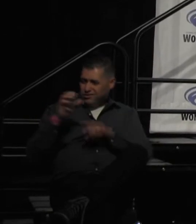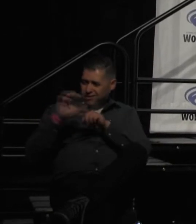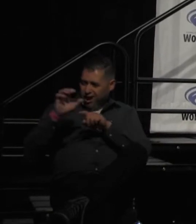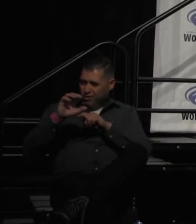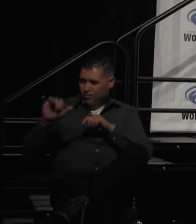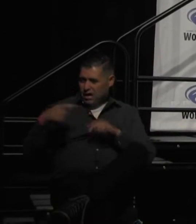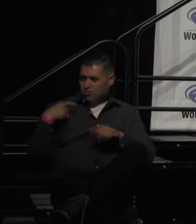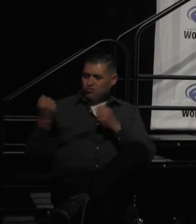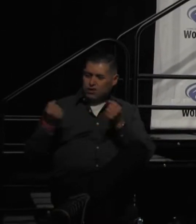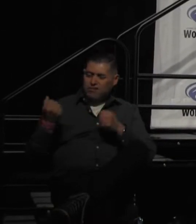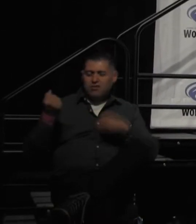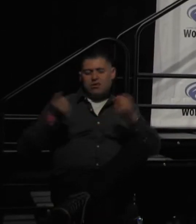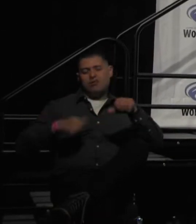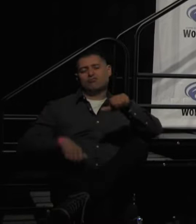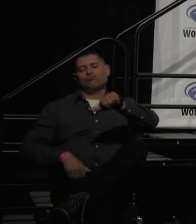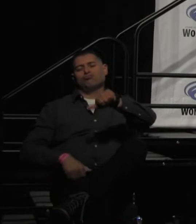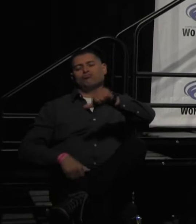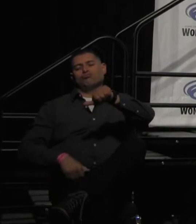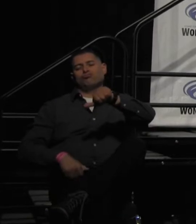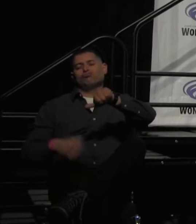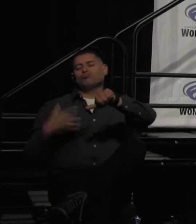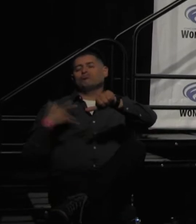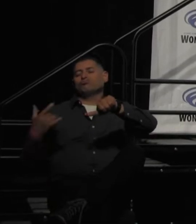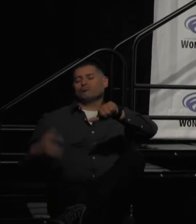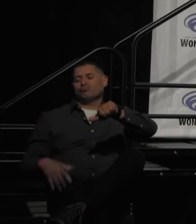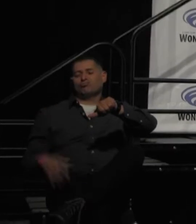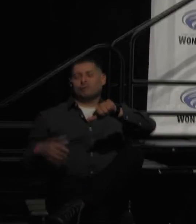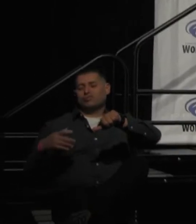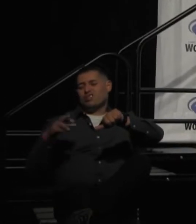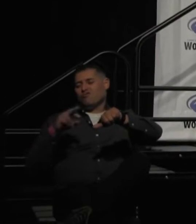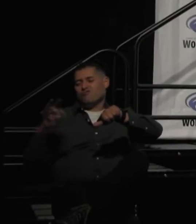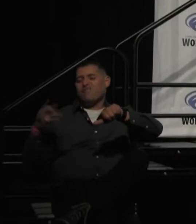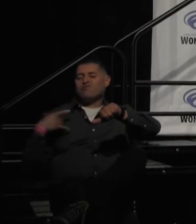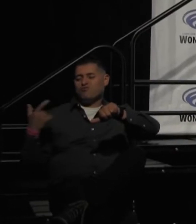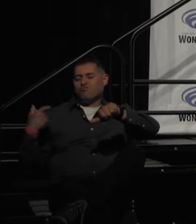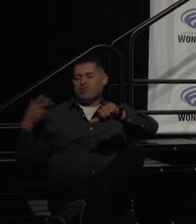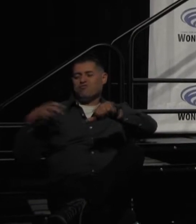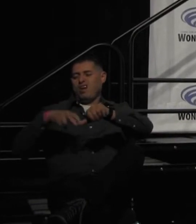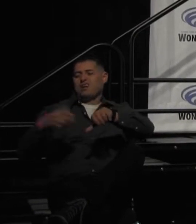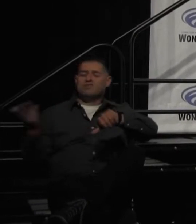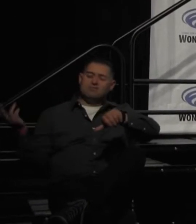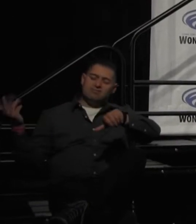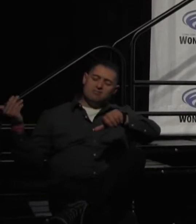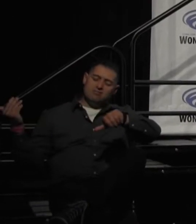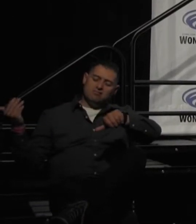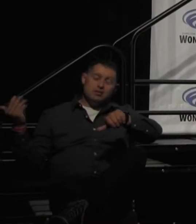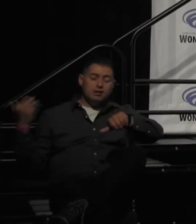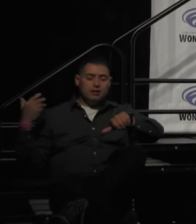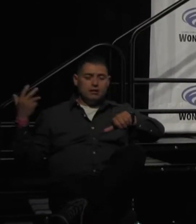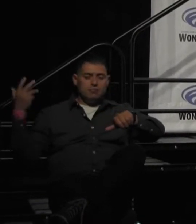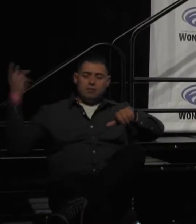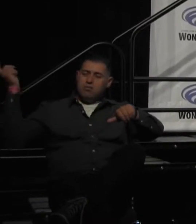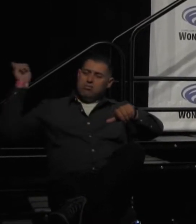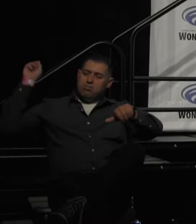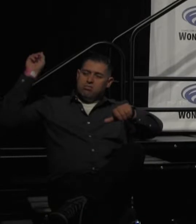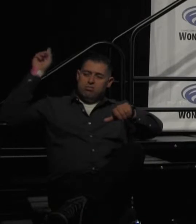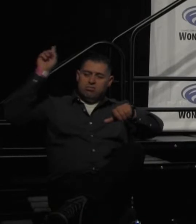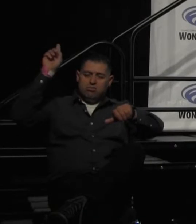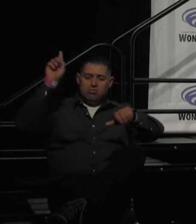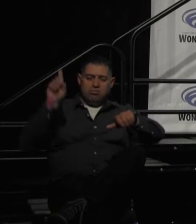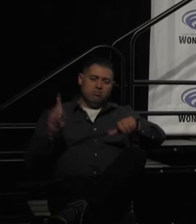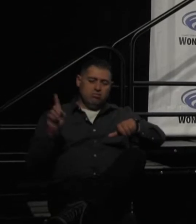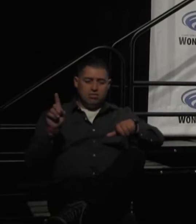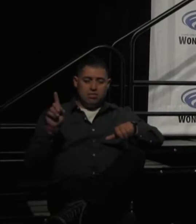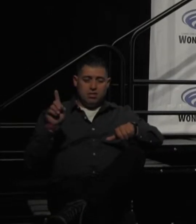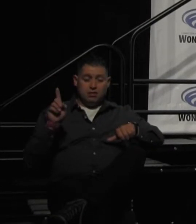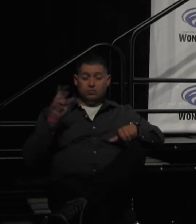Pedro driving the car, and he goes, hey, Red Freak, want to ride, man? And I come out from the back,